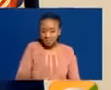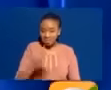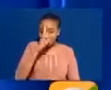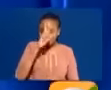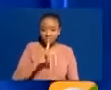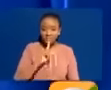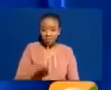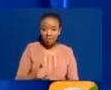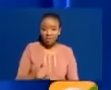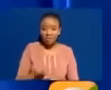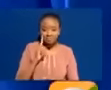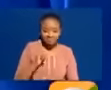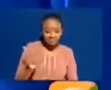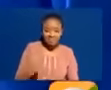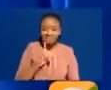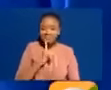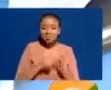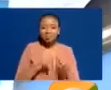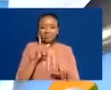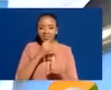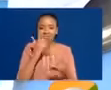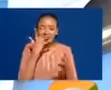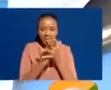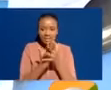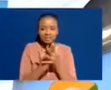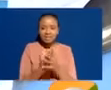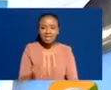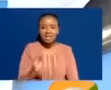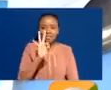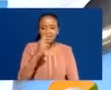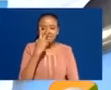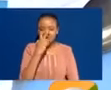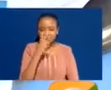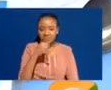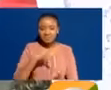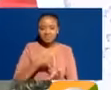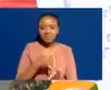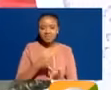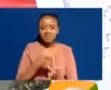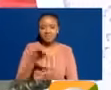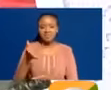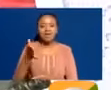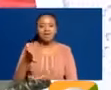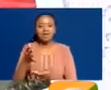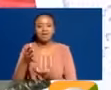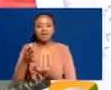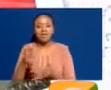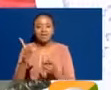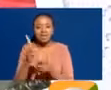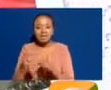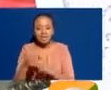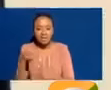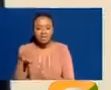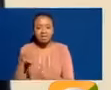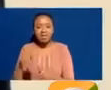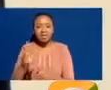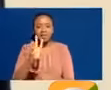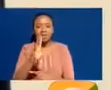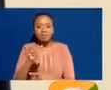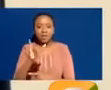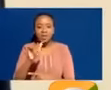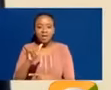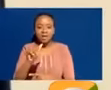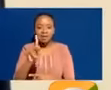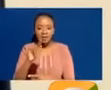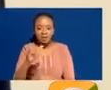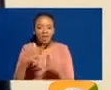James Mugera says they have arrested three suspects in connection to the Waiyaki Way and Donholm murder incidents.